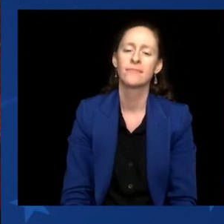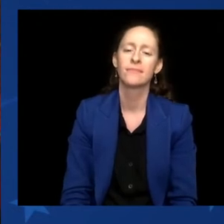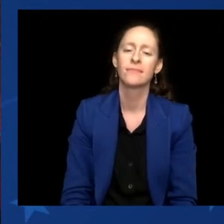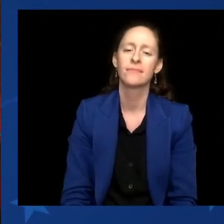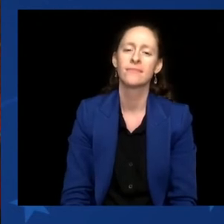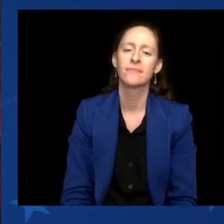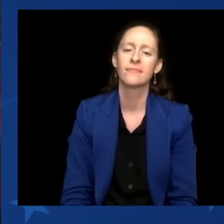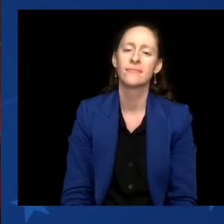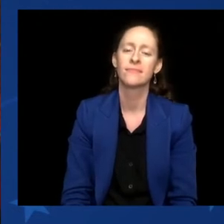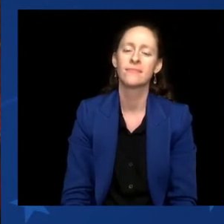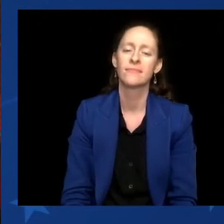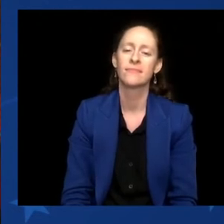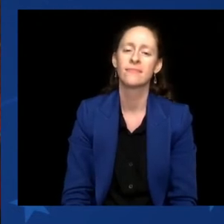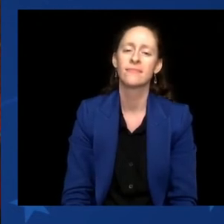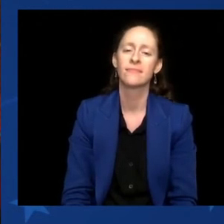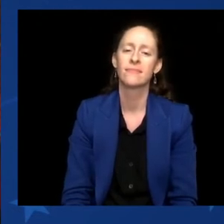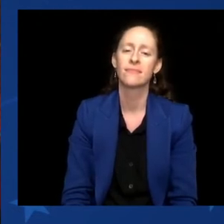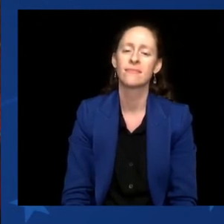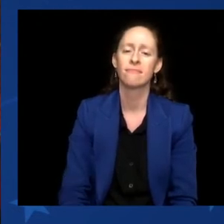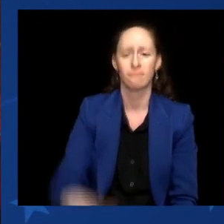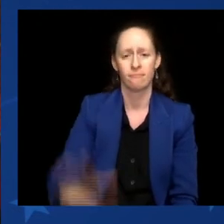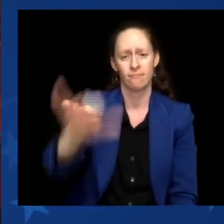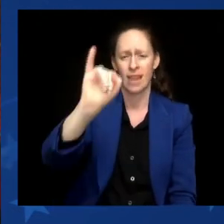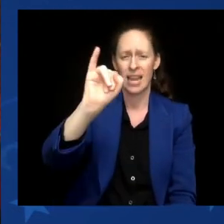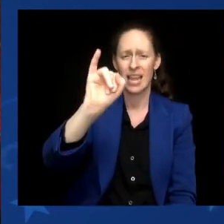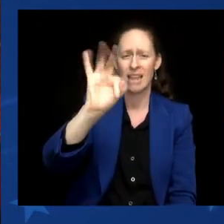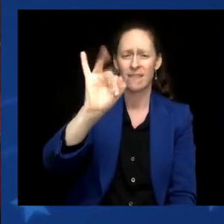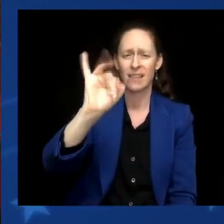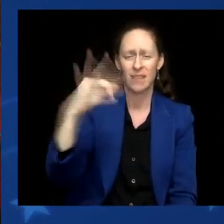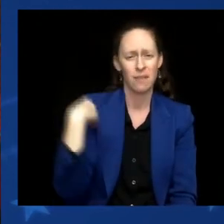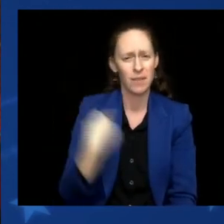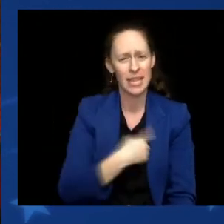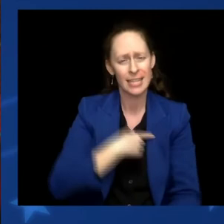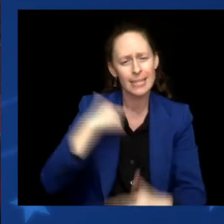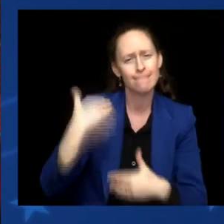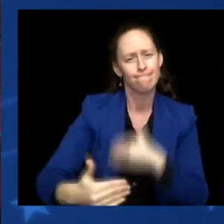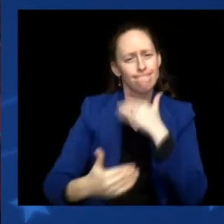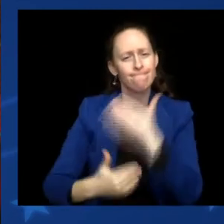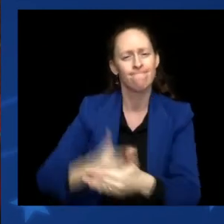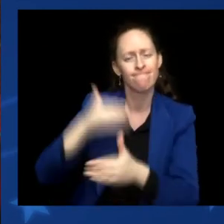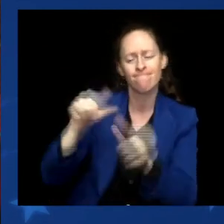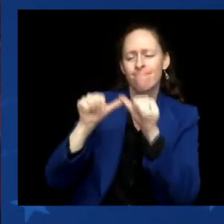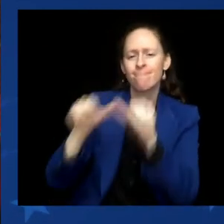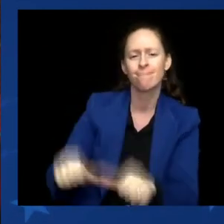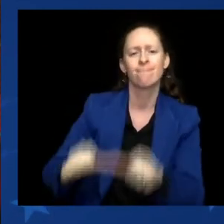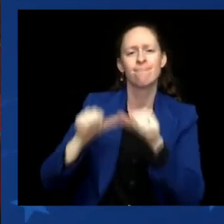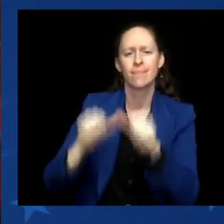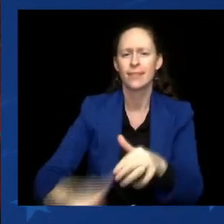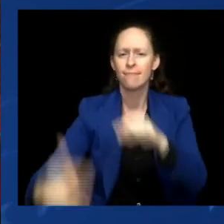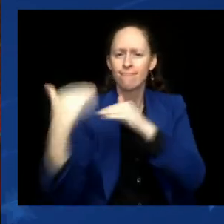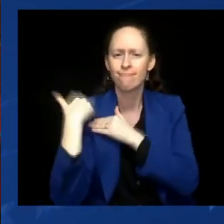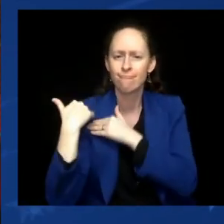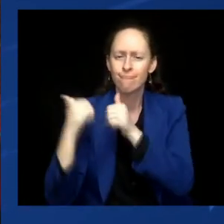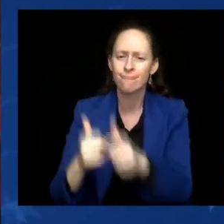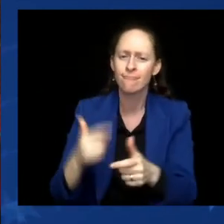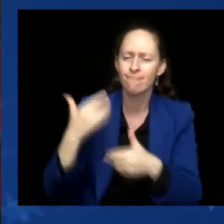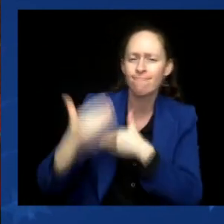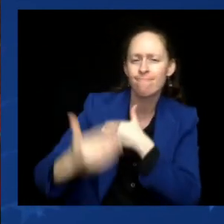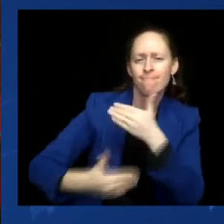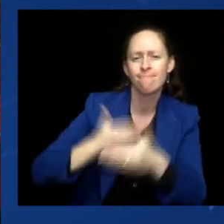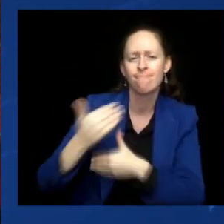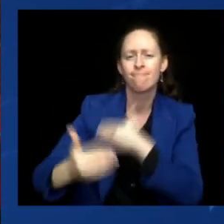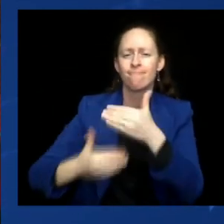beyond, then ages still to come will say, we, all of us here, we kept the faith.